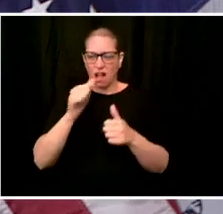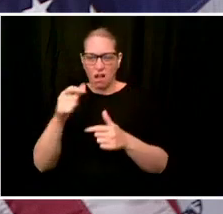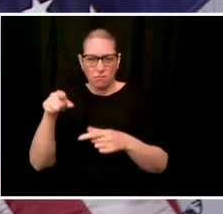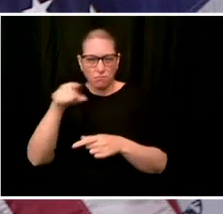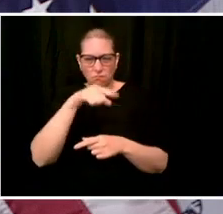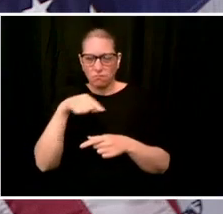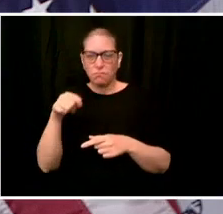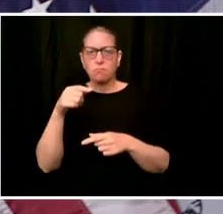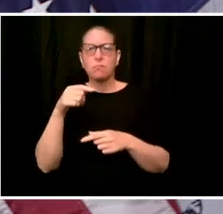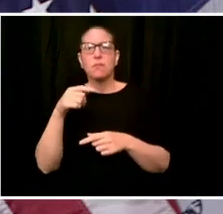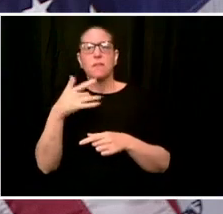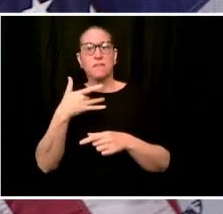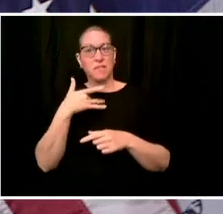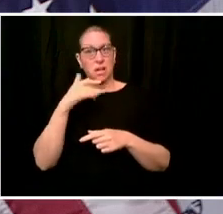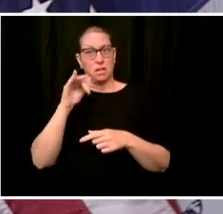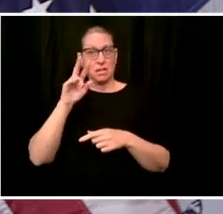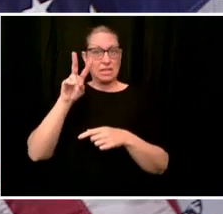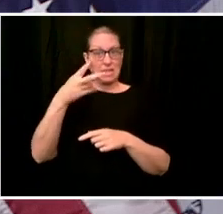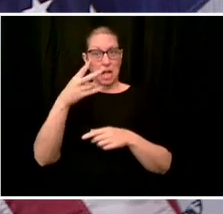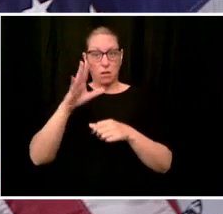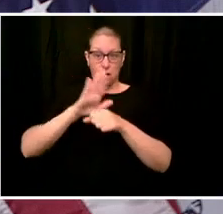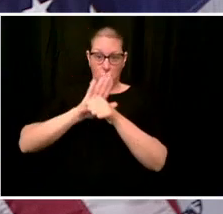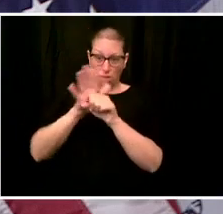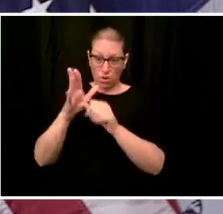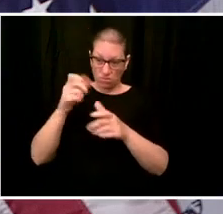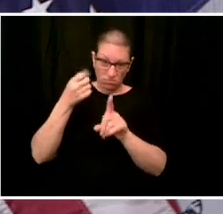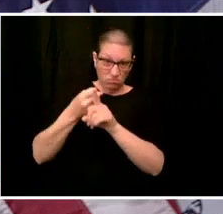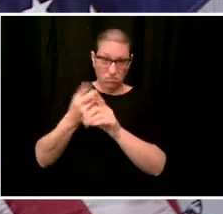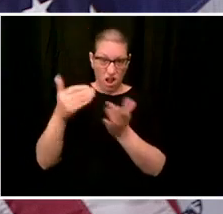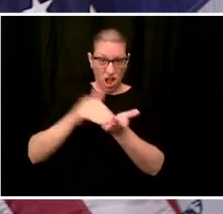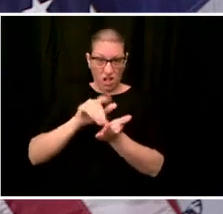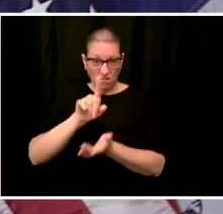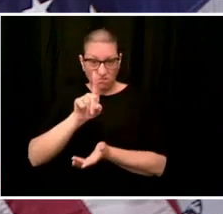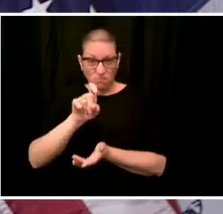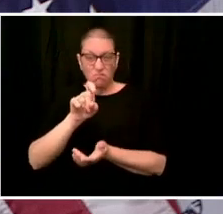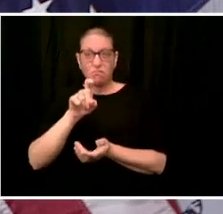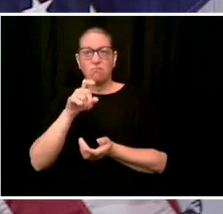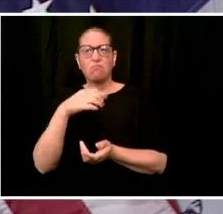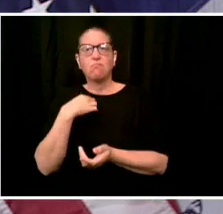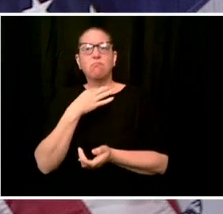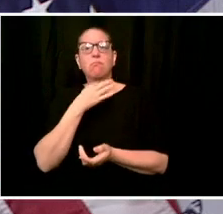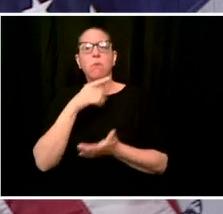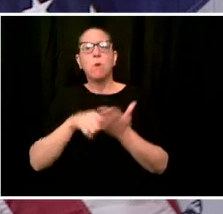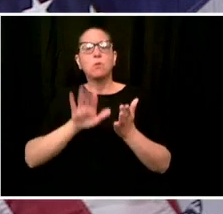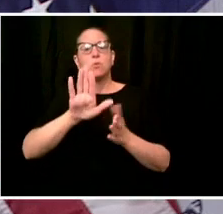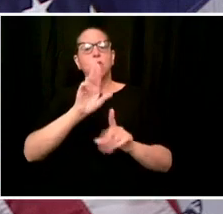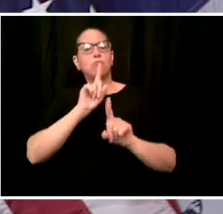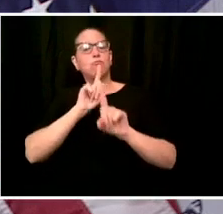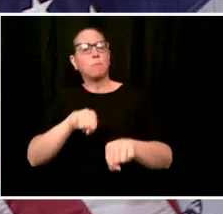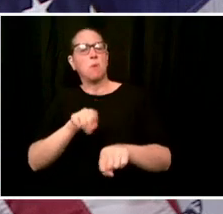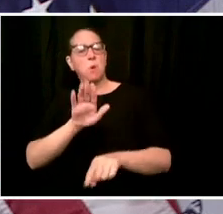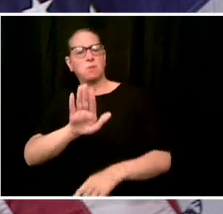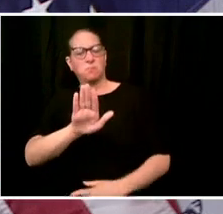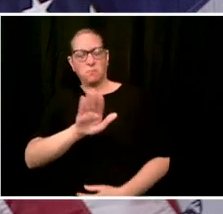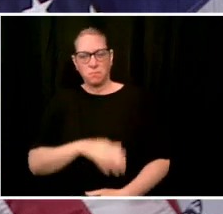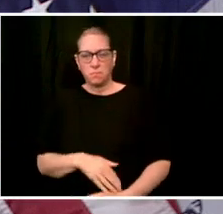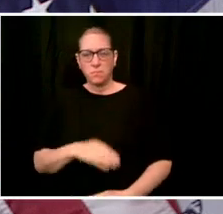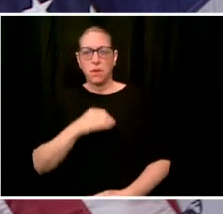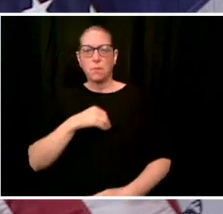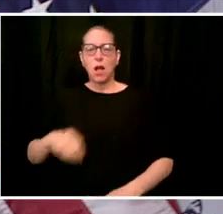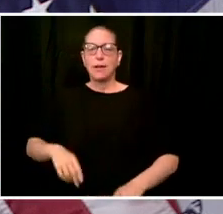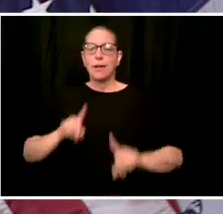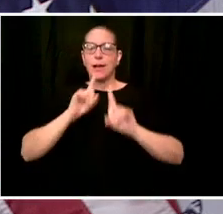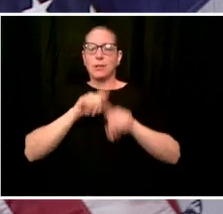talked about. I wanted to see your reaction to that. Yeah, thank you. And obviously the two questions go together. I appreciate it, Dave. I